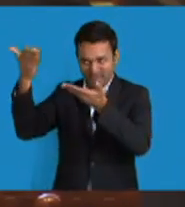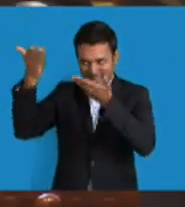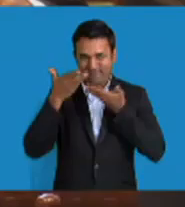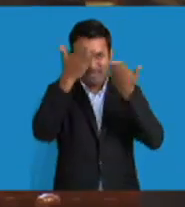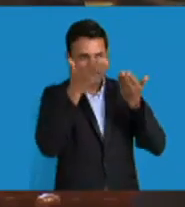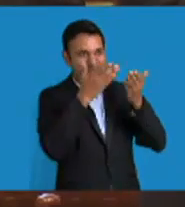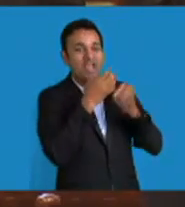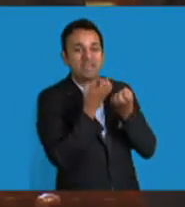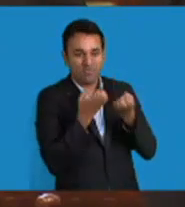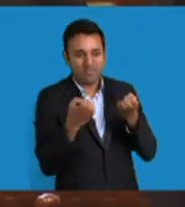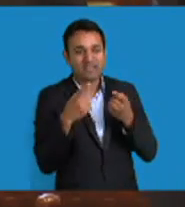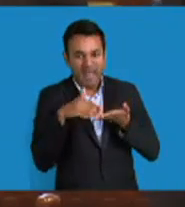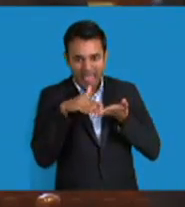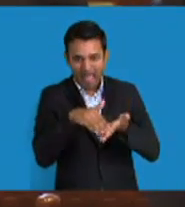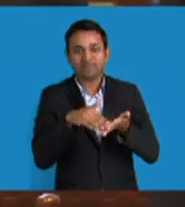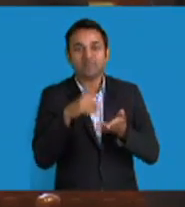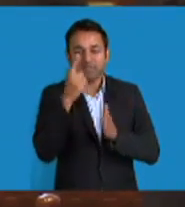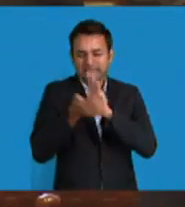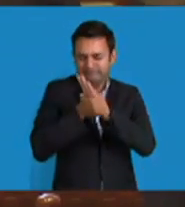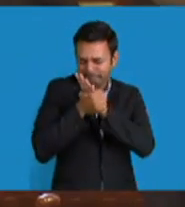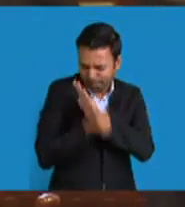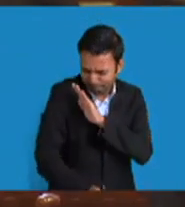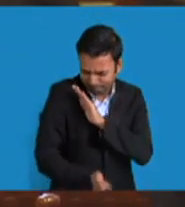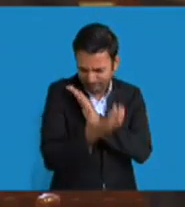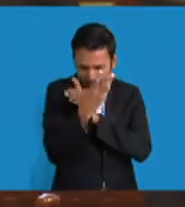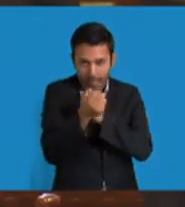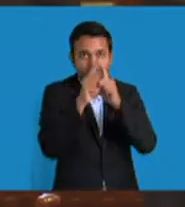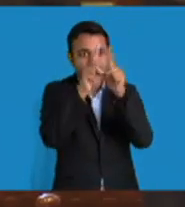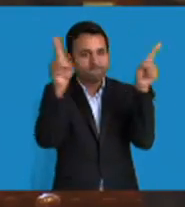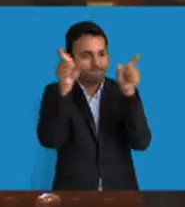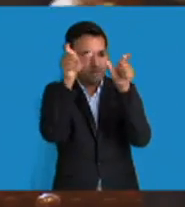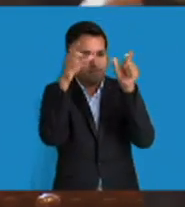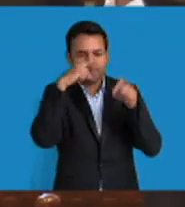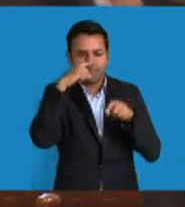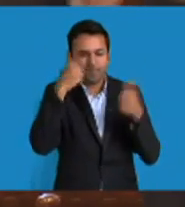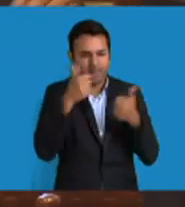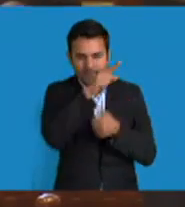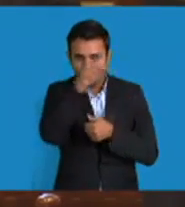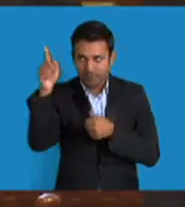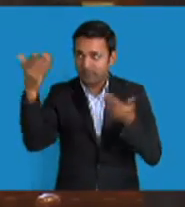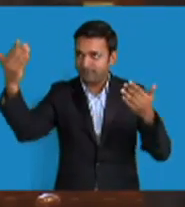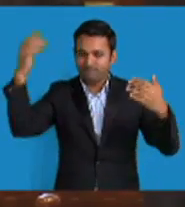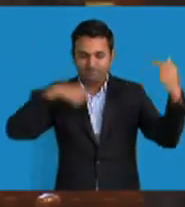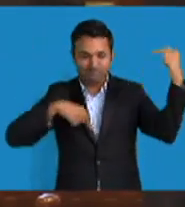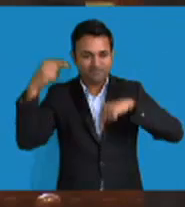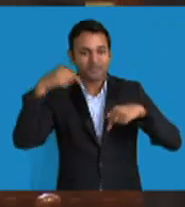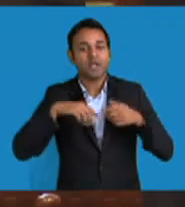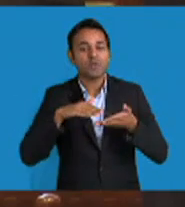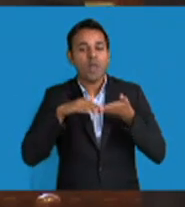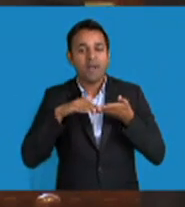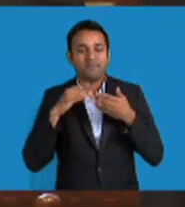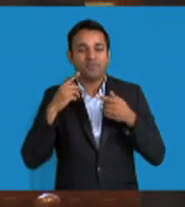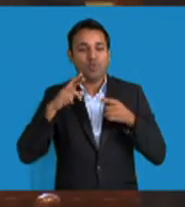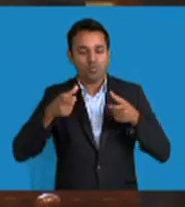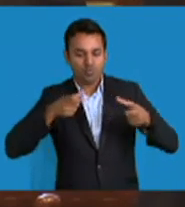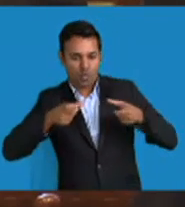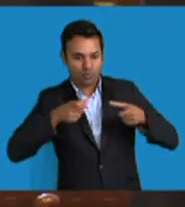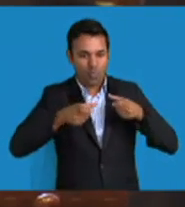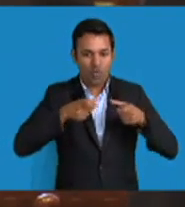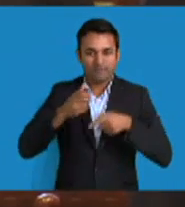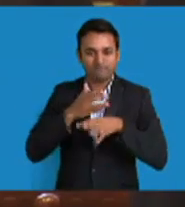equipment's worth over $80,000 to boost mobility in our various